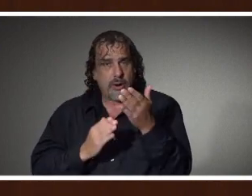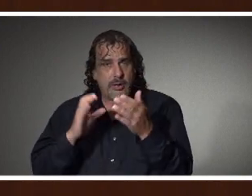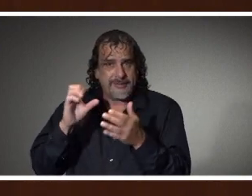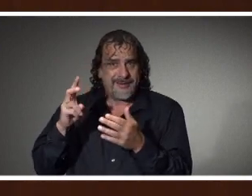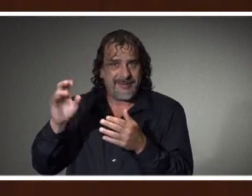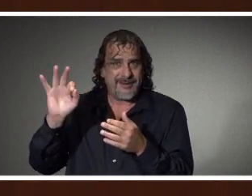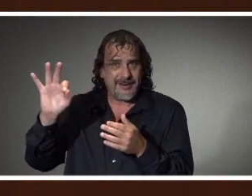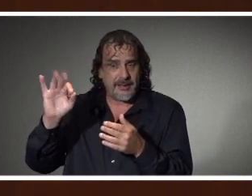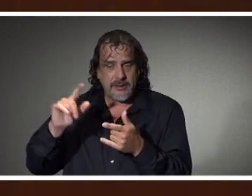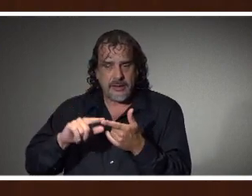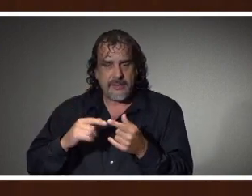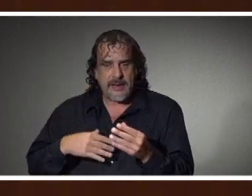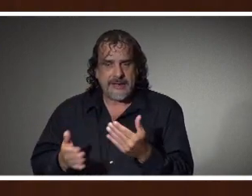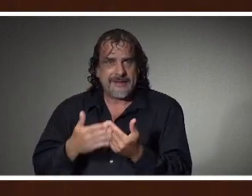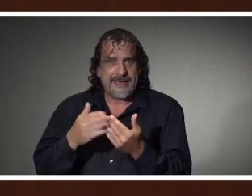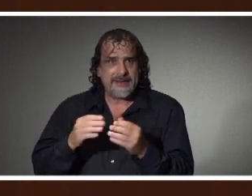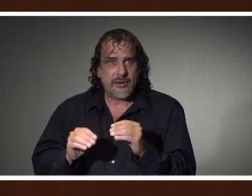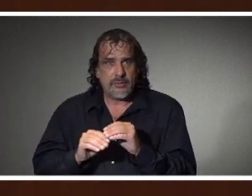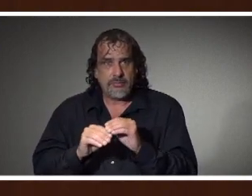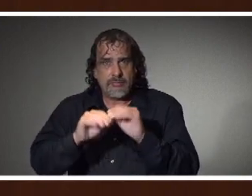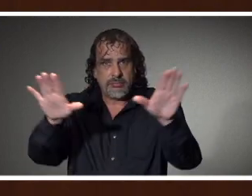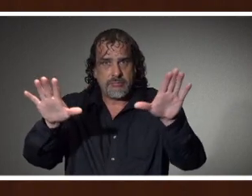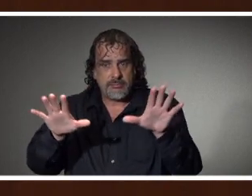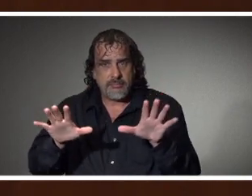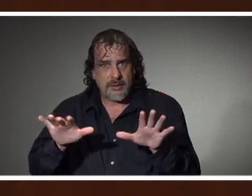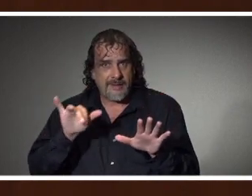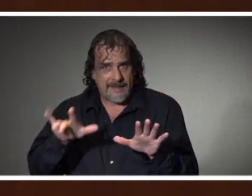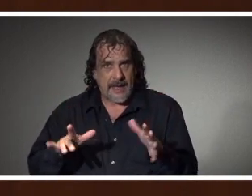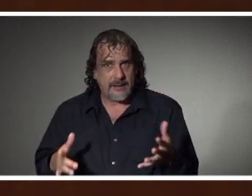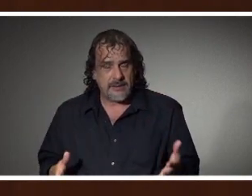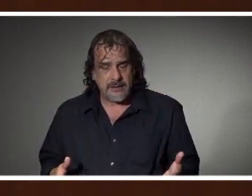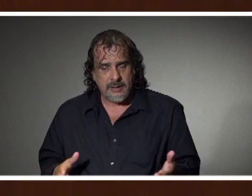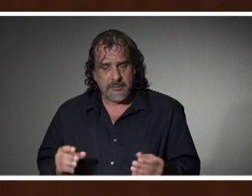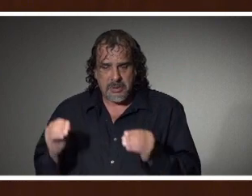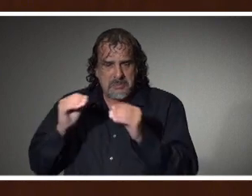no evidence of increased, severity. So,